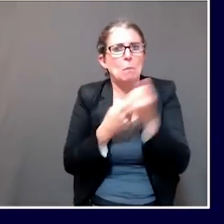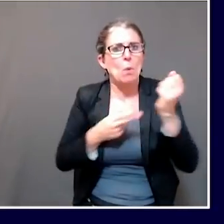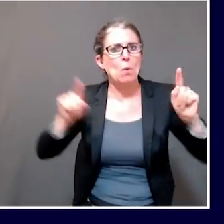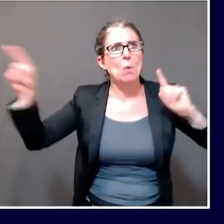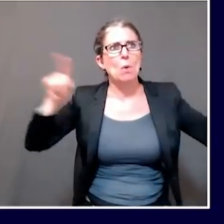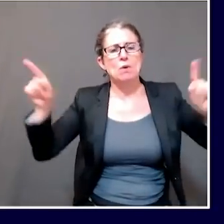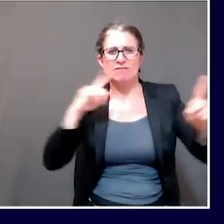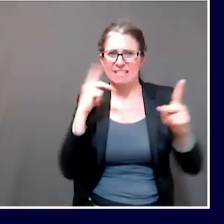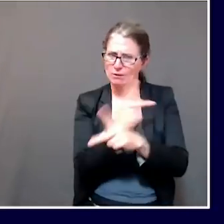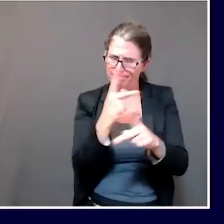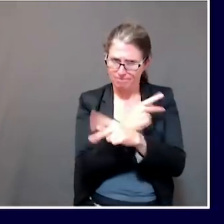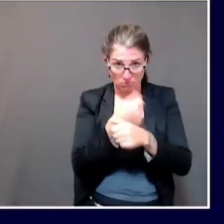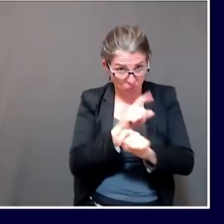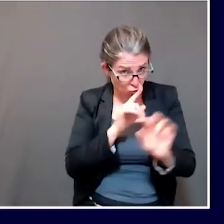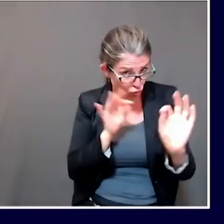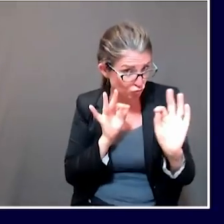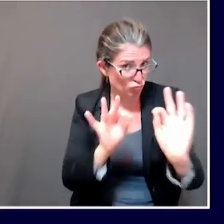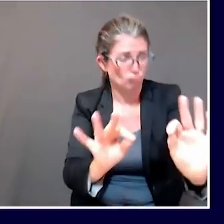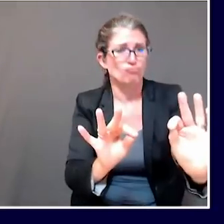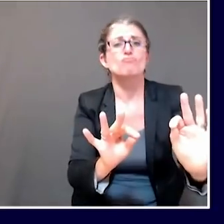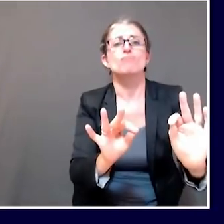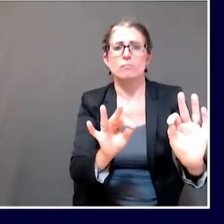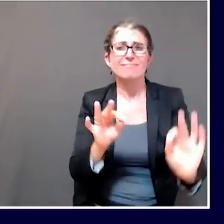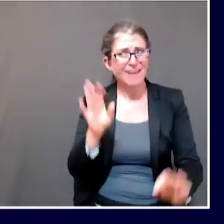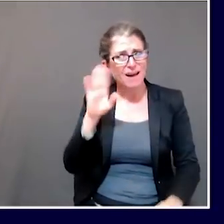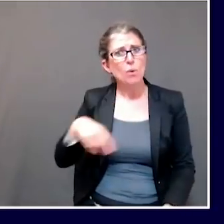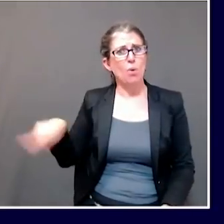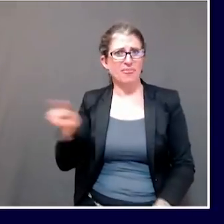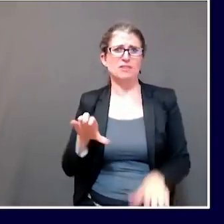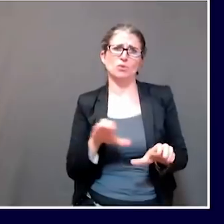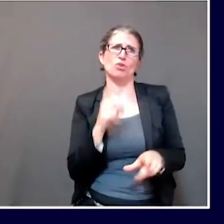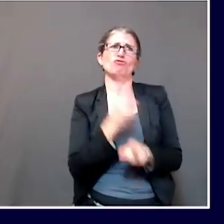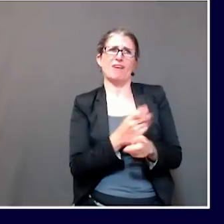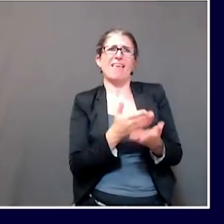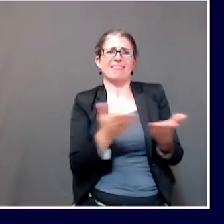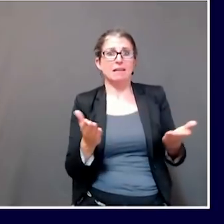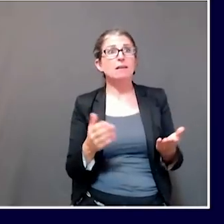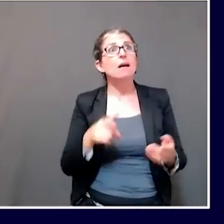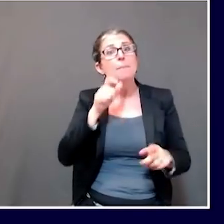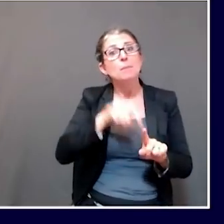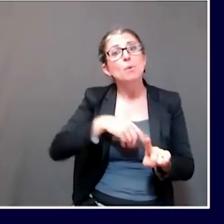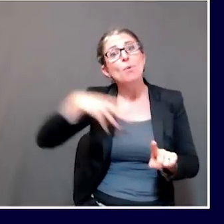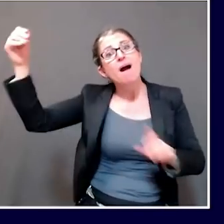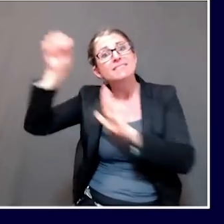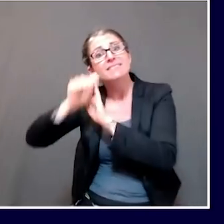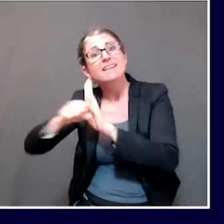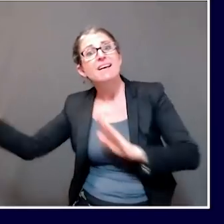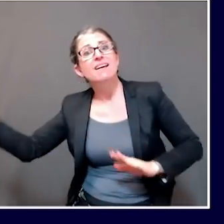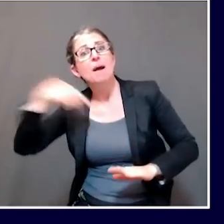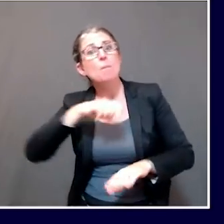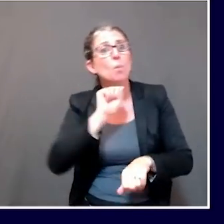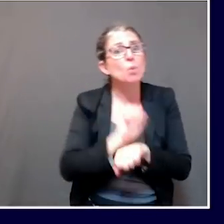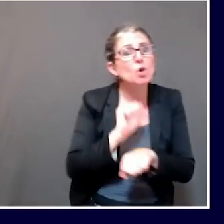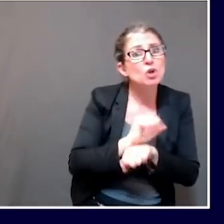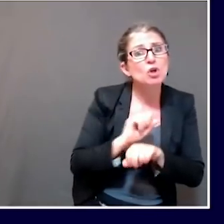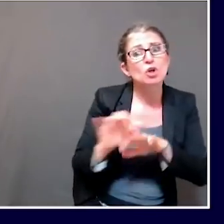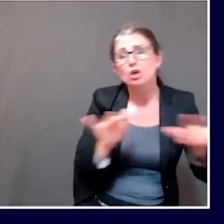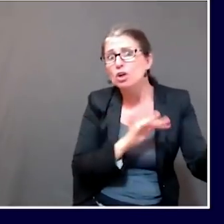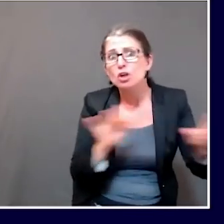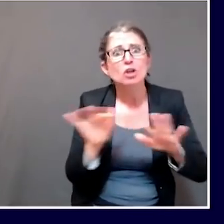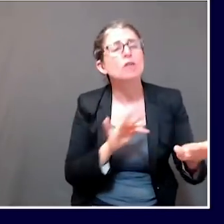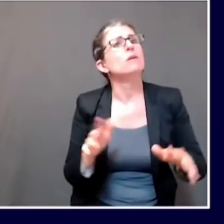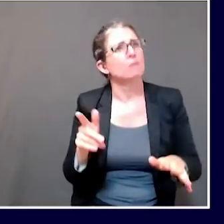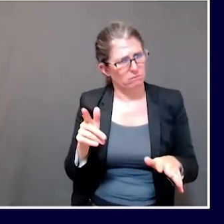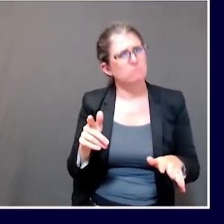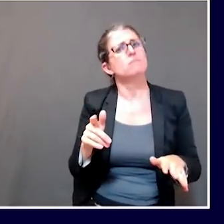is to say, making sure that individuals who are coming into Maine for whatever purpose, in this case, to help grow help pick